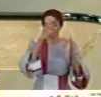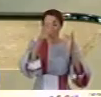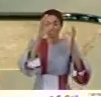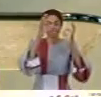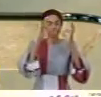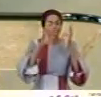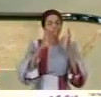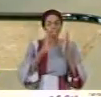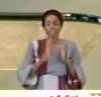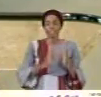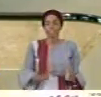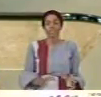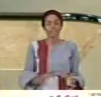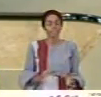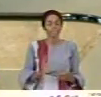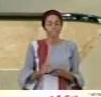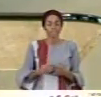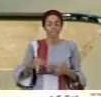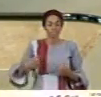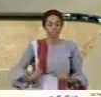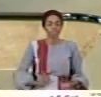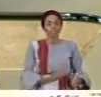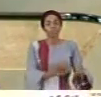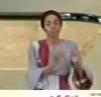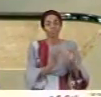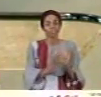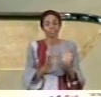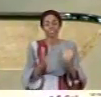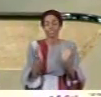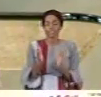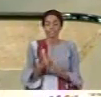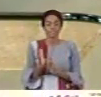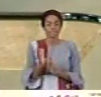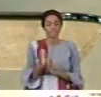I have decided.